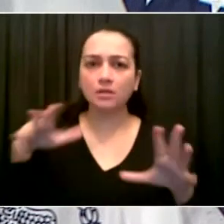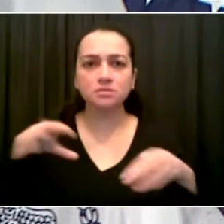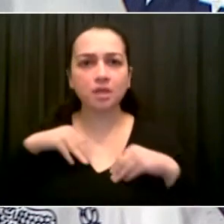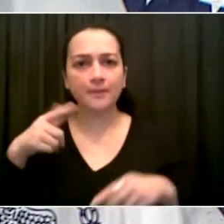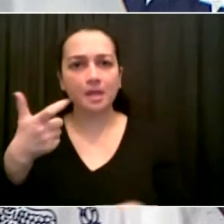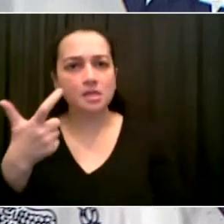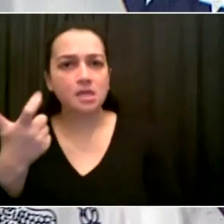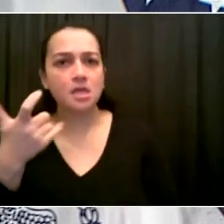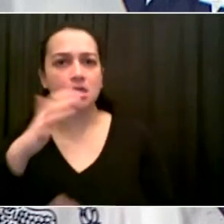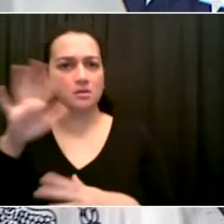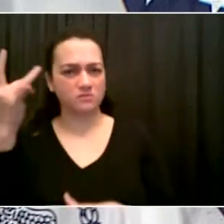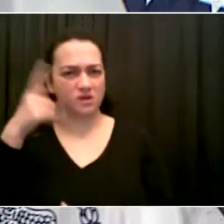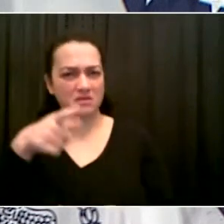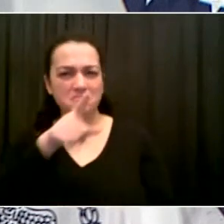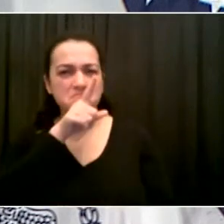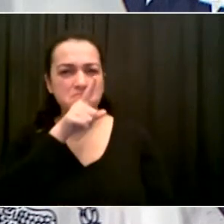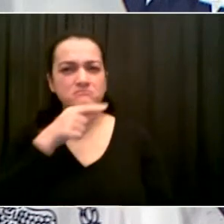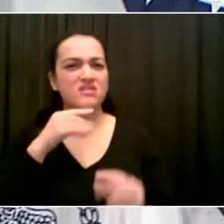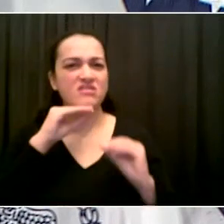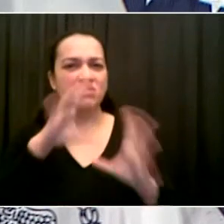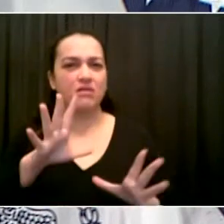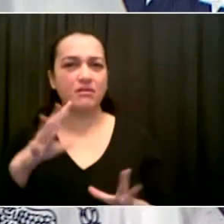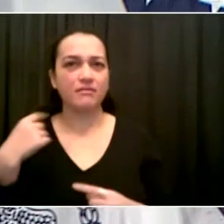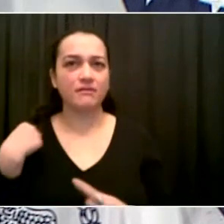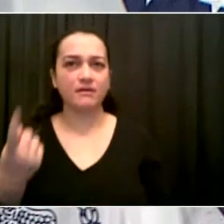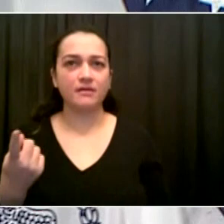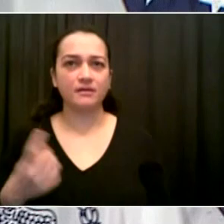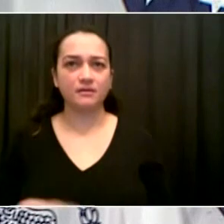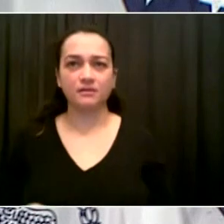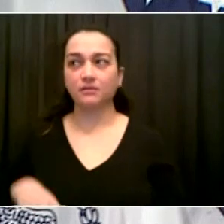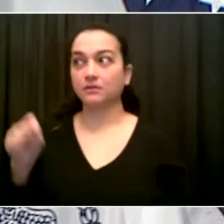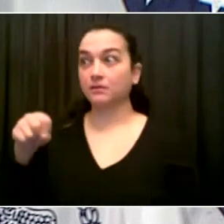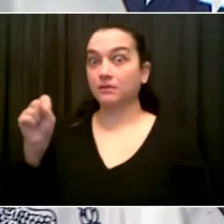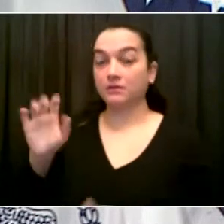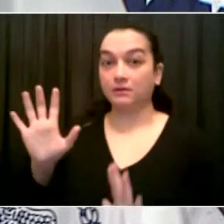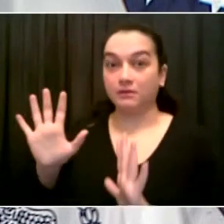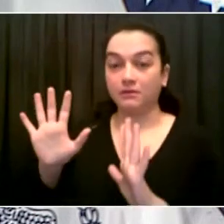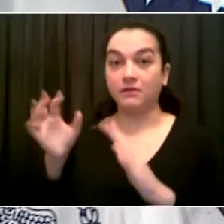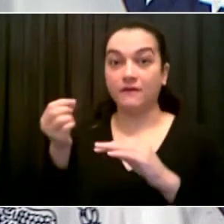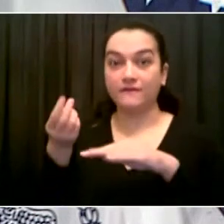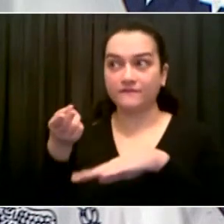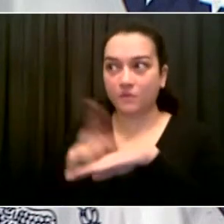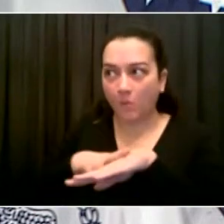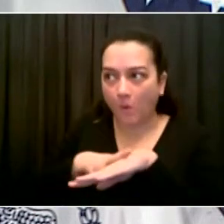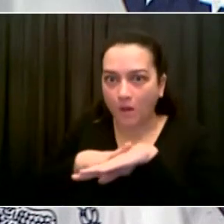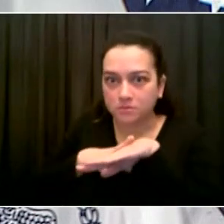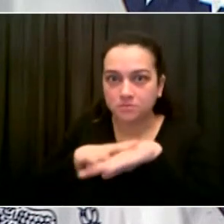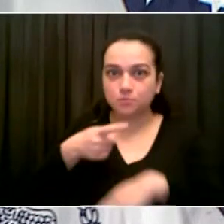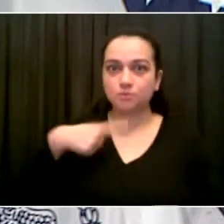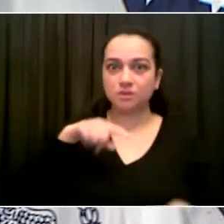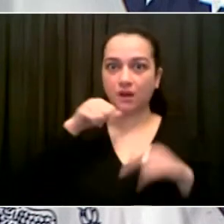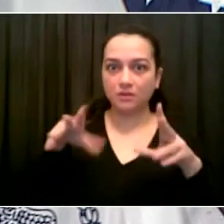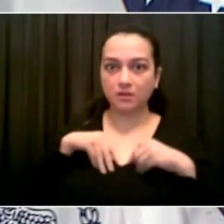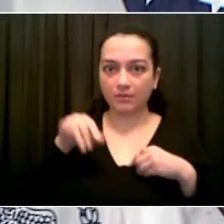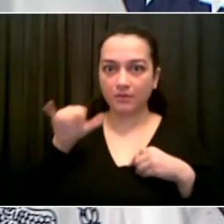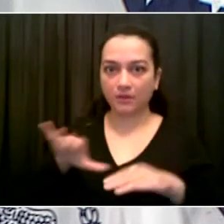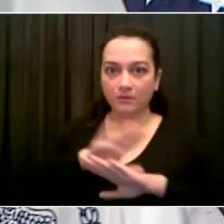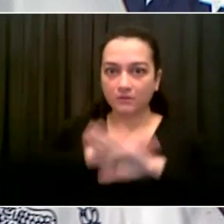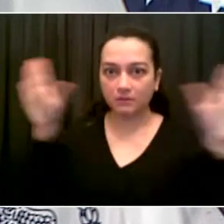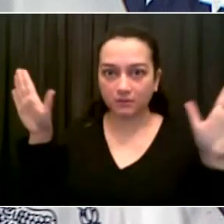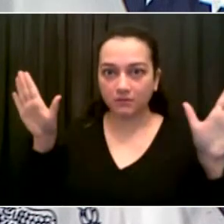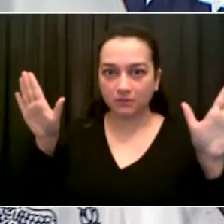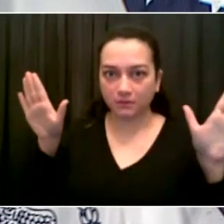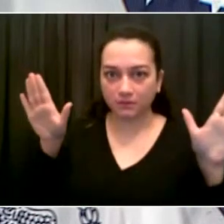changing the whole reality of how we address crime and violence. We had a horrible disruption last year